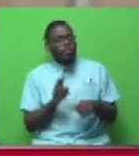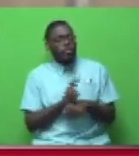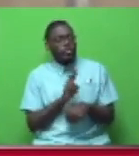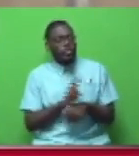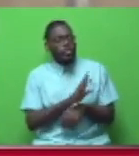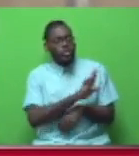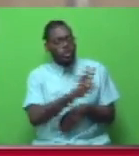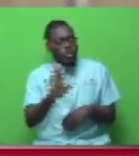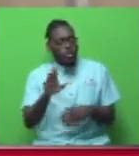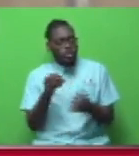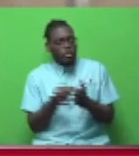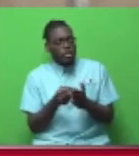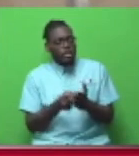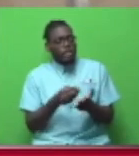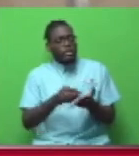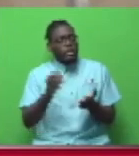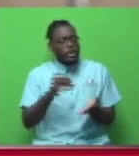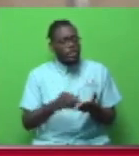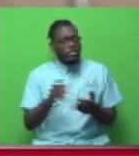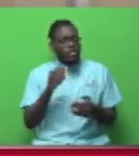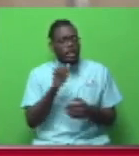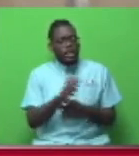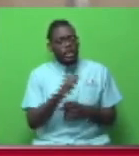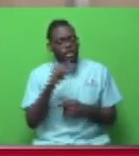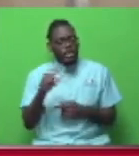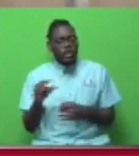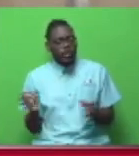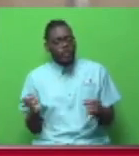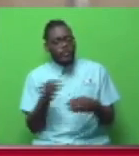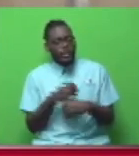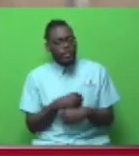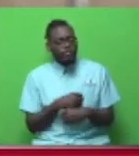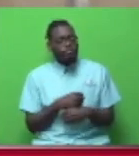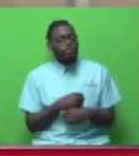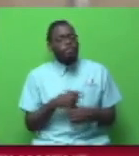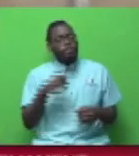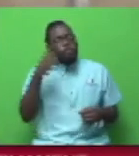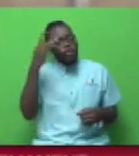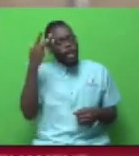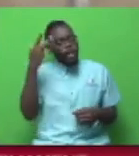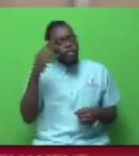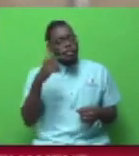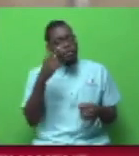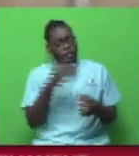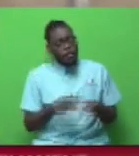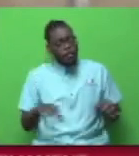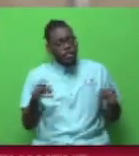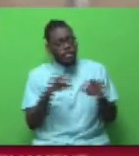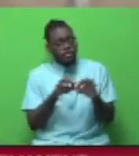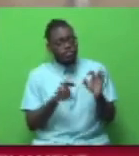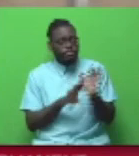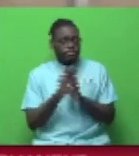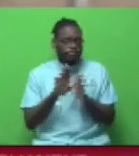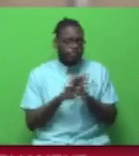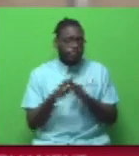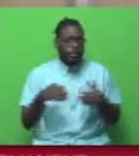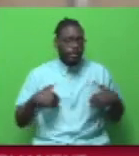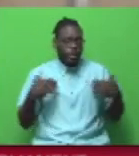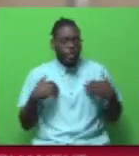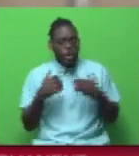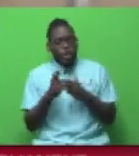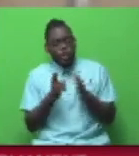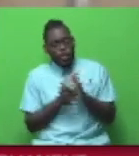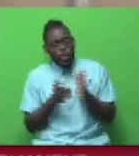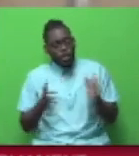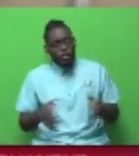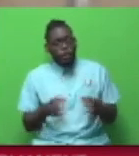of the Attorney General, because, of course, human resource, that development, especially for younger lawyers, is very dear to my heart. You know, in